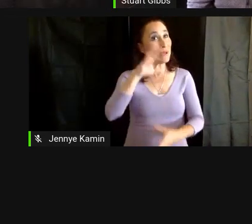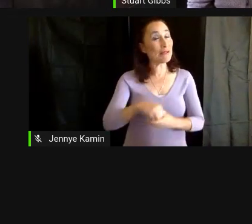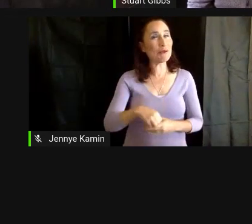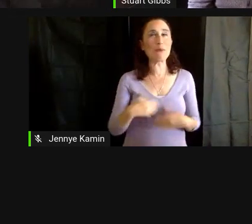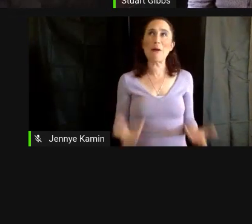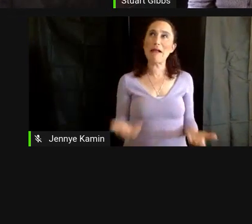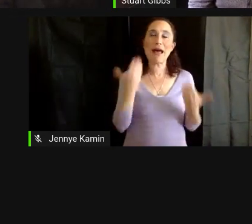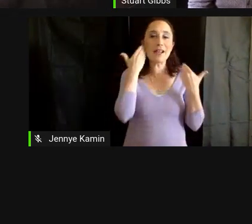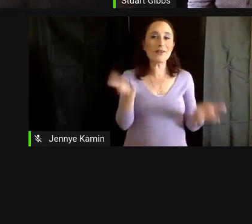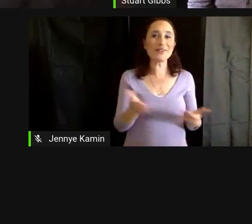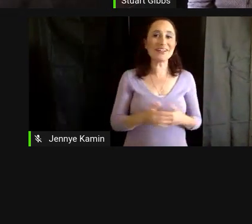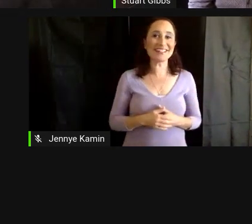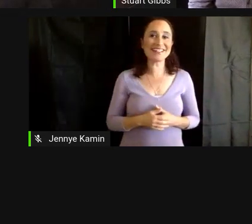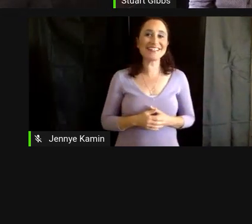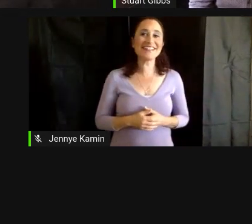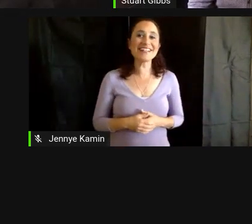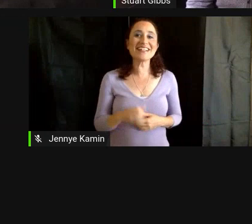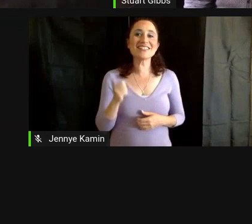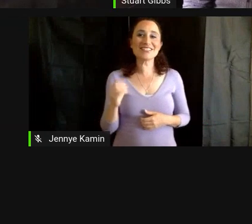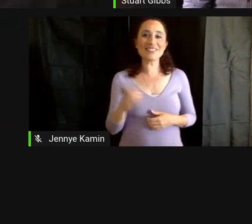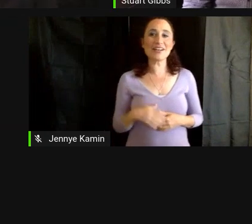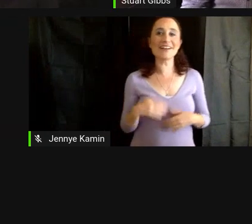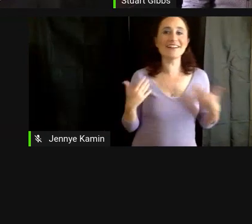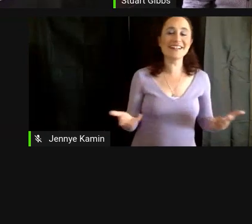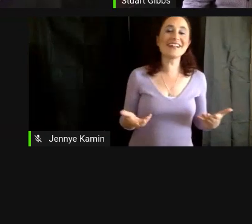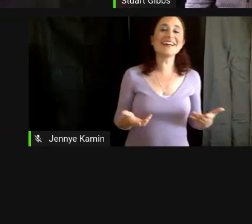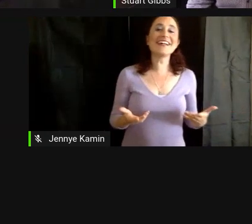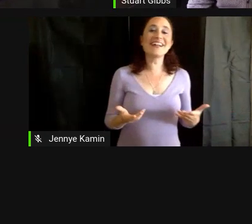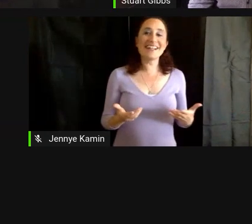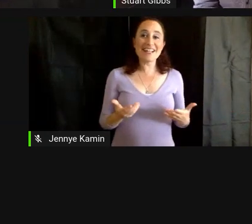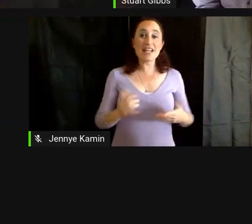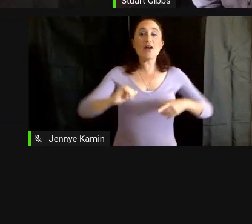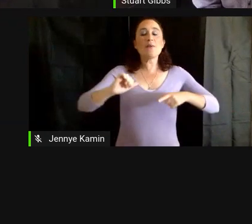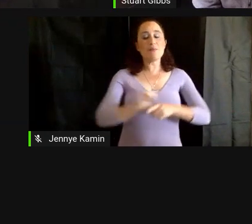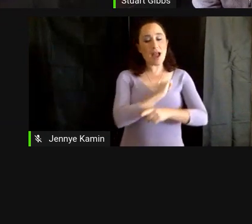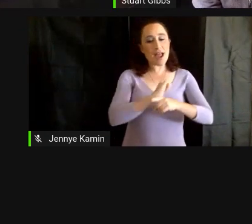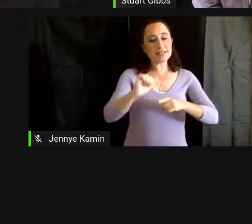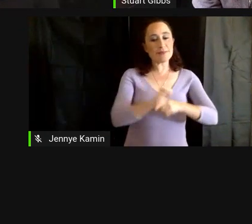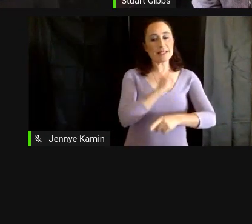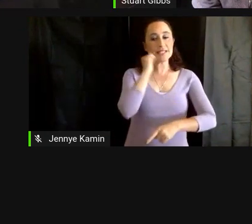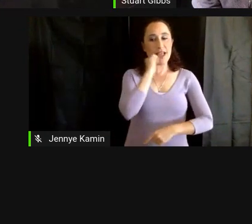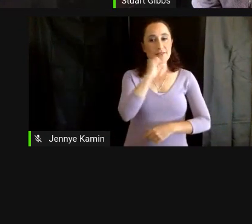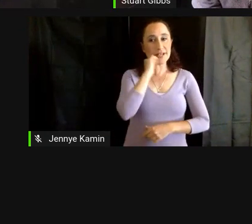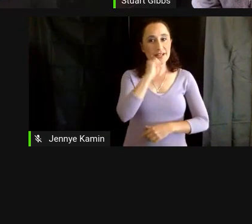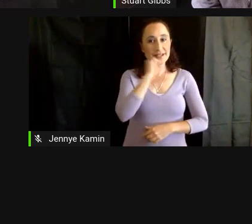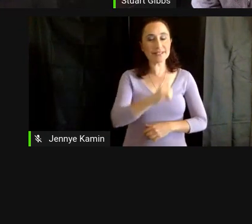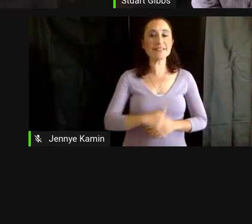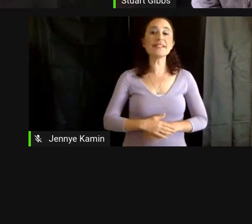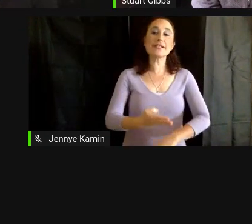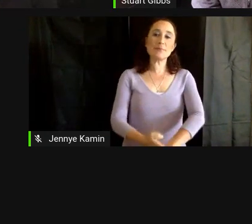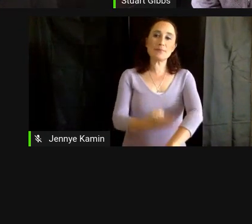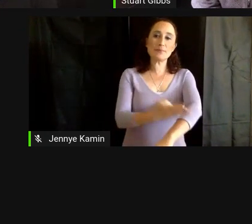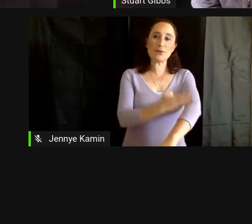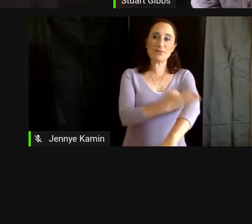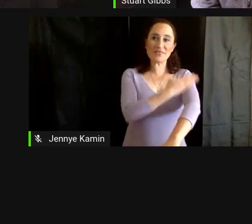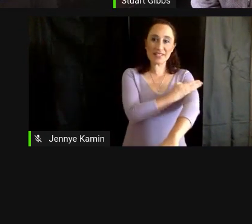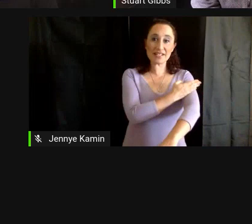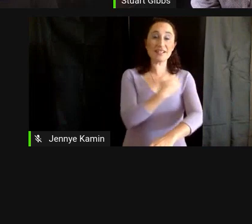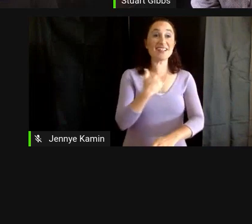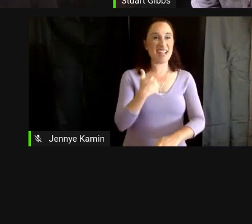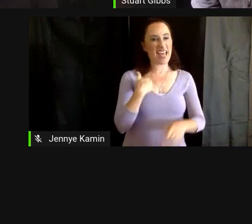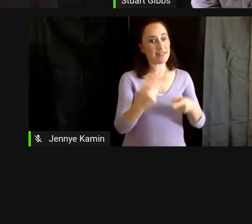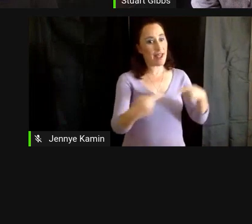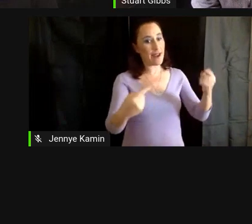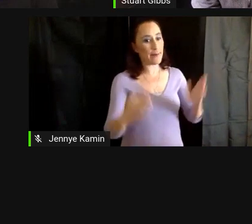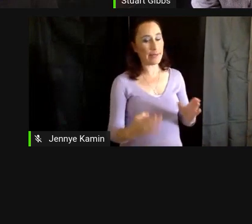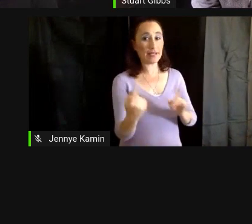that. Okay, so she's like practicing every day and like she's getting better and better. She has a nemesis